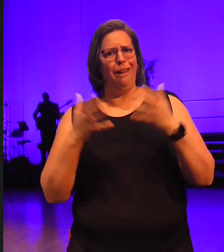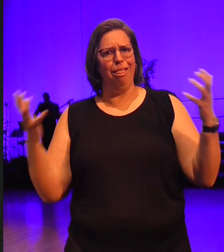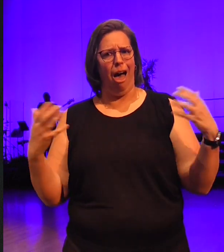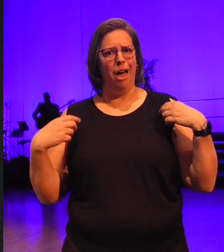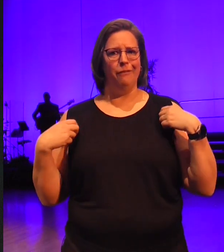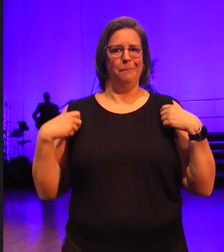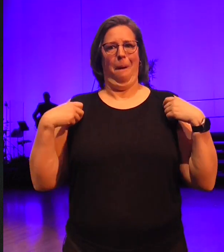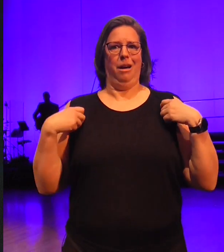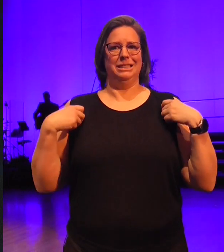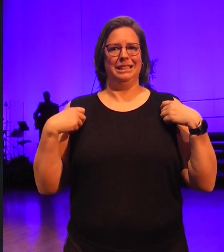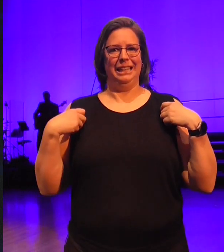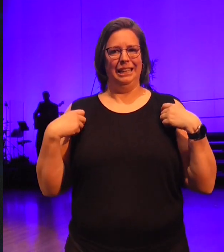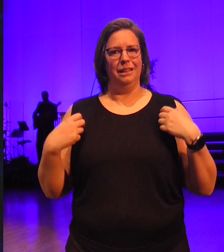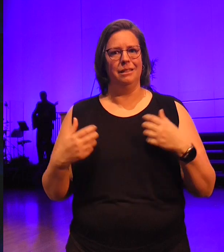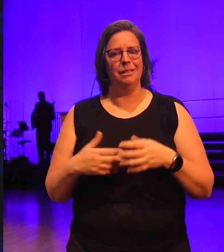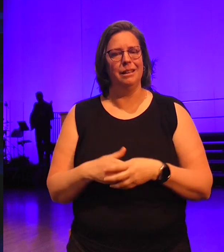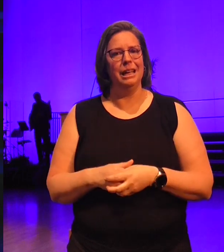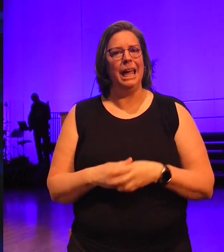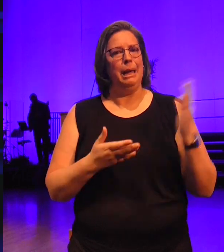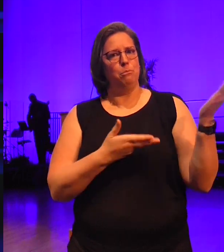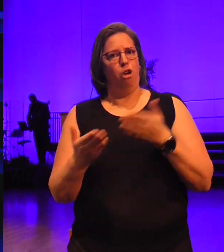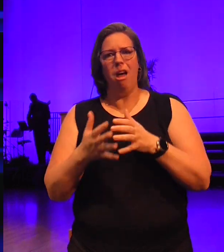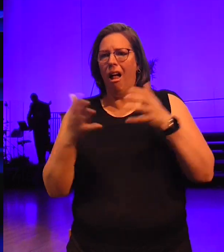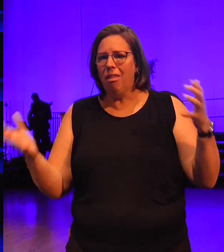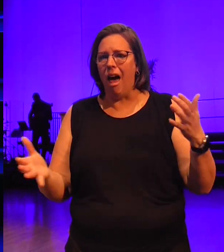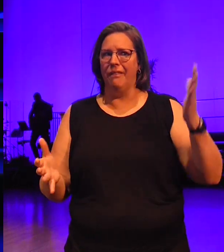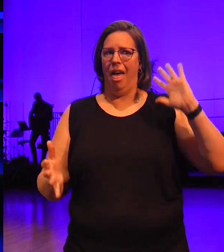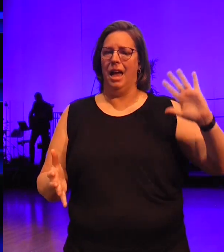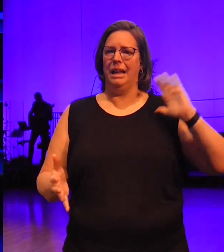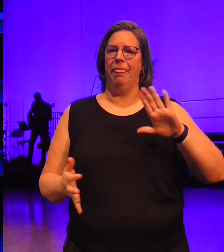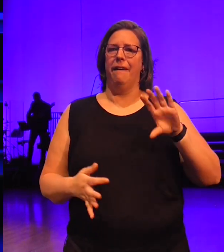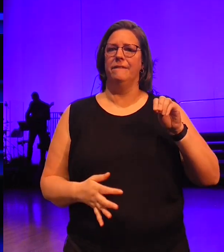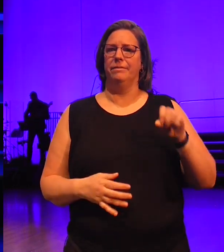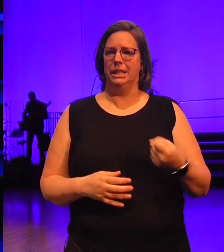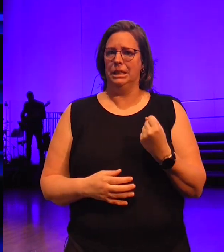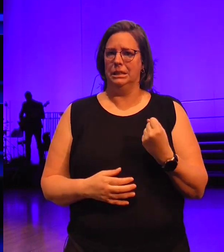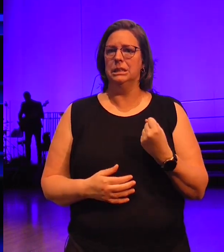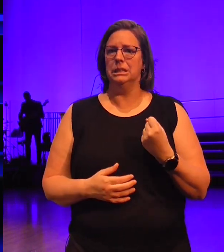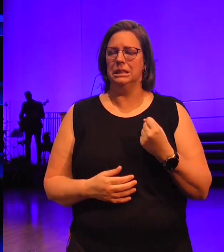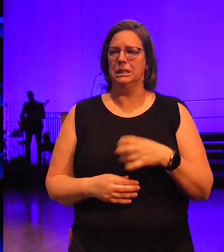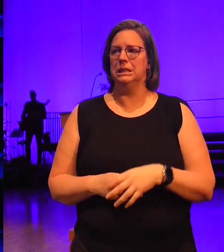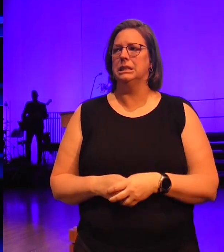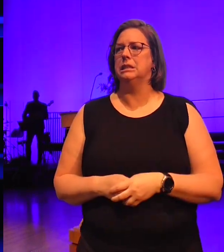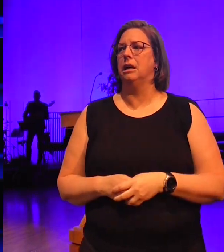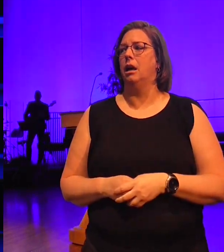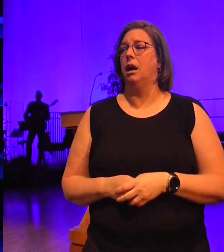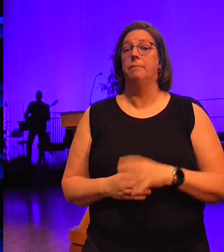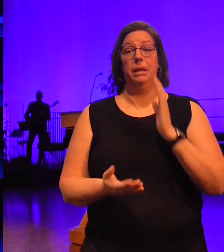to rock and roll in the 50s. And he stopped